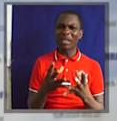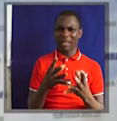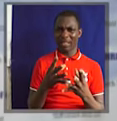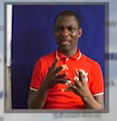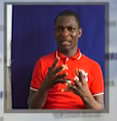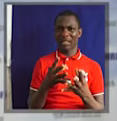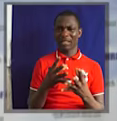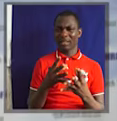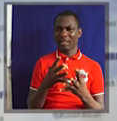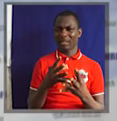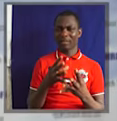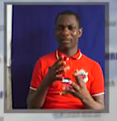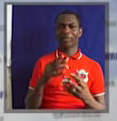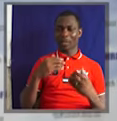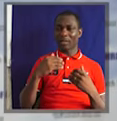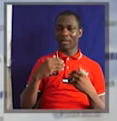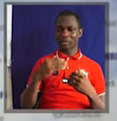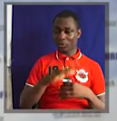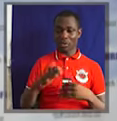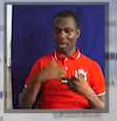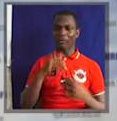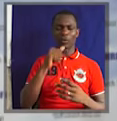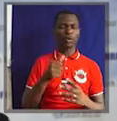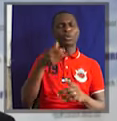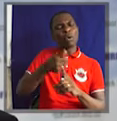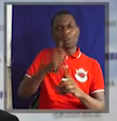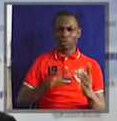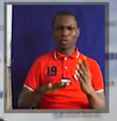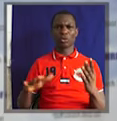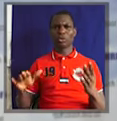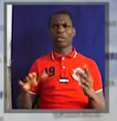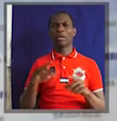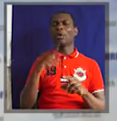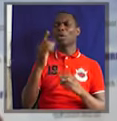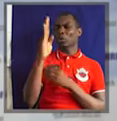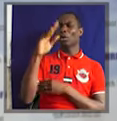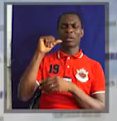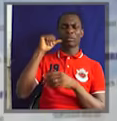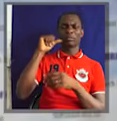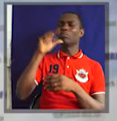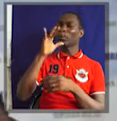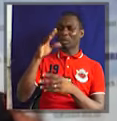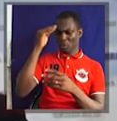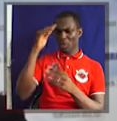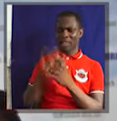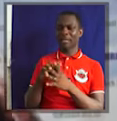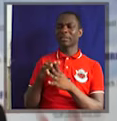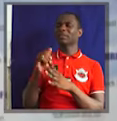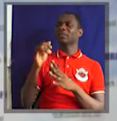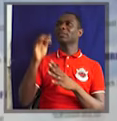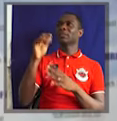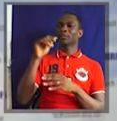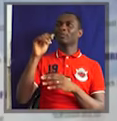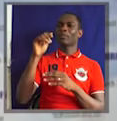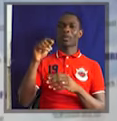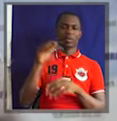oba ye ho nyankopon ni oba no ogina ho ni mse enye wo be ma no enye oba na sa boni we se no sa wo ye awoni nukunu tiwa de tieni ade san